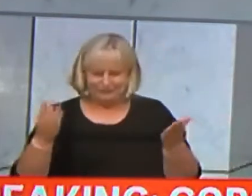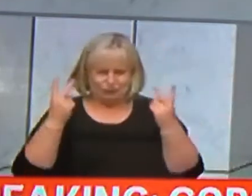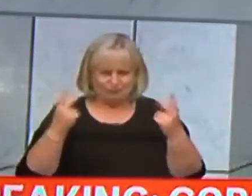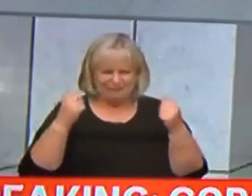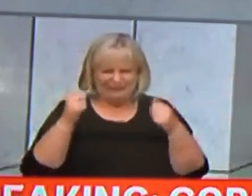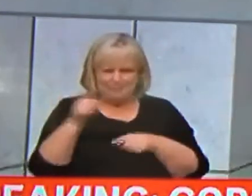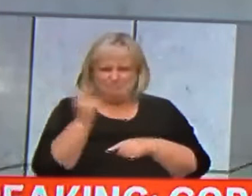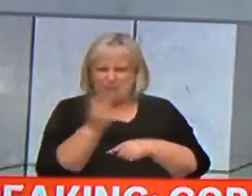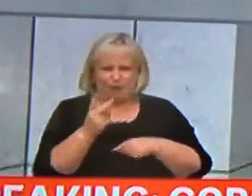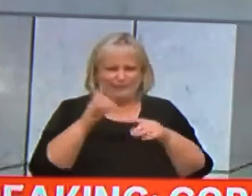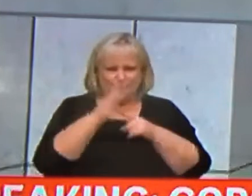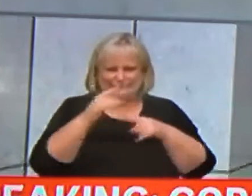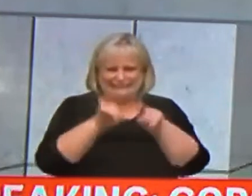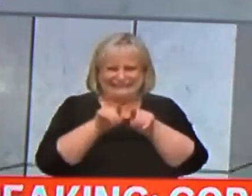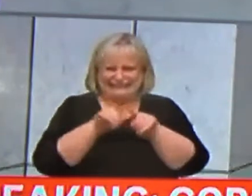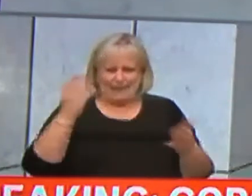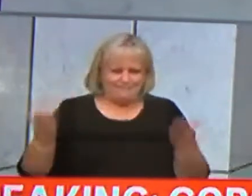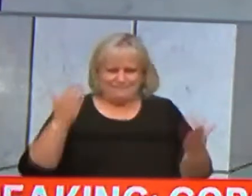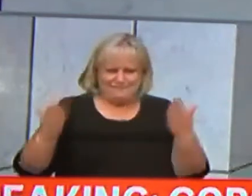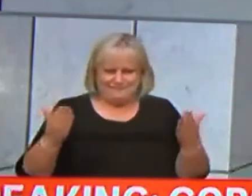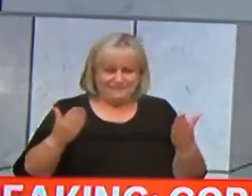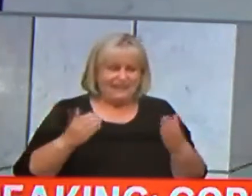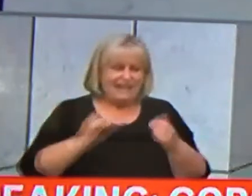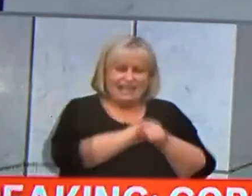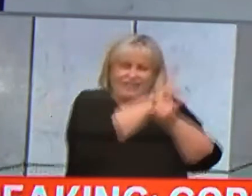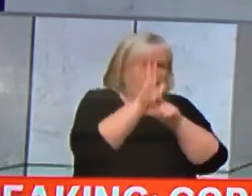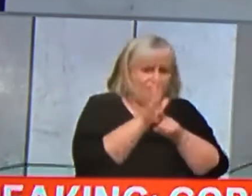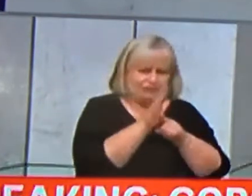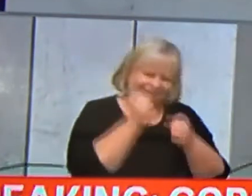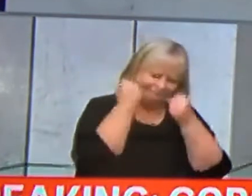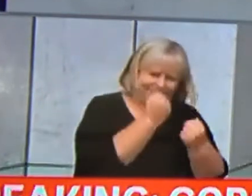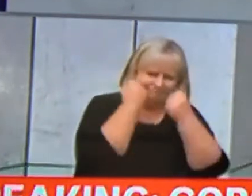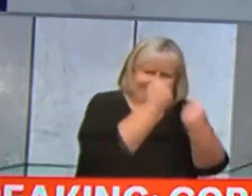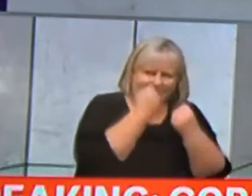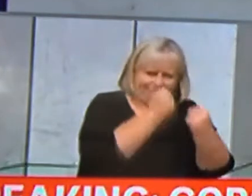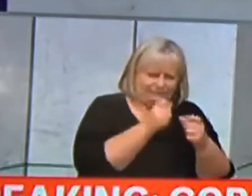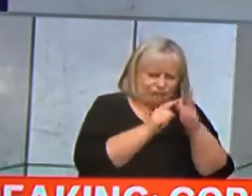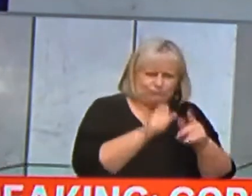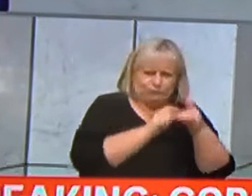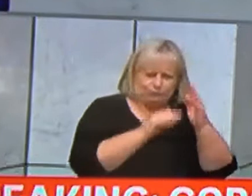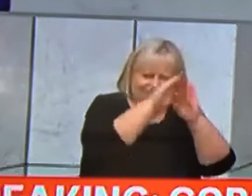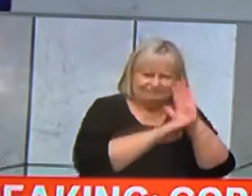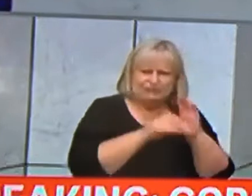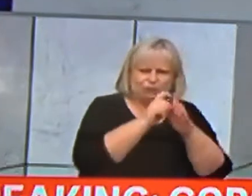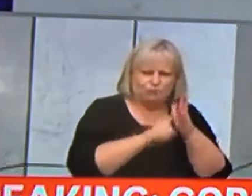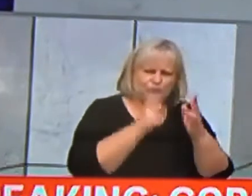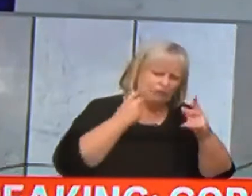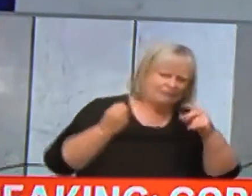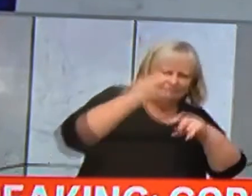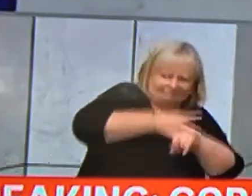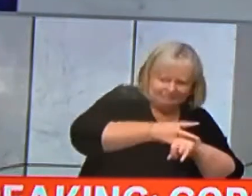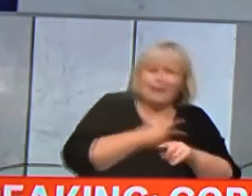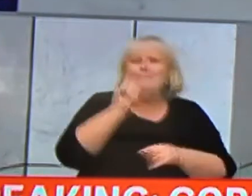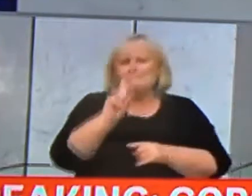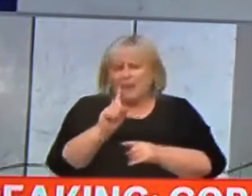they're both important. We're battling this virus with all the measures that we're putting in place, and we're battling the